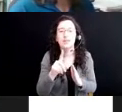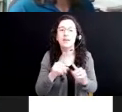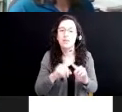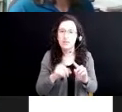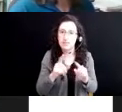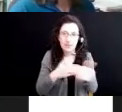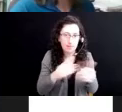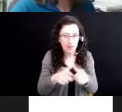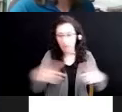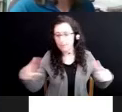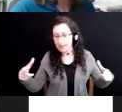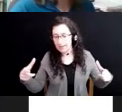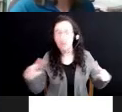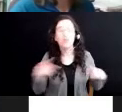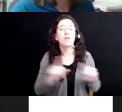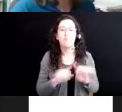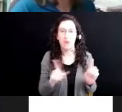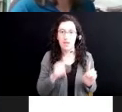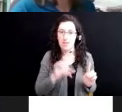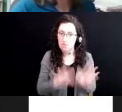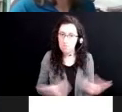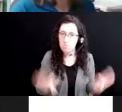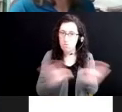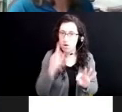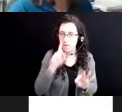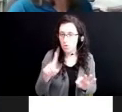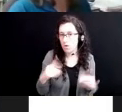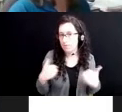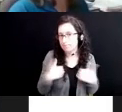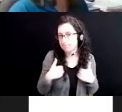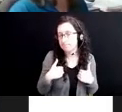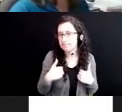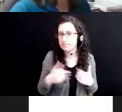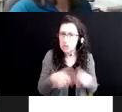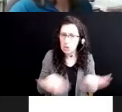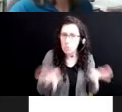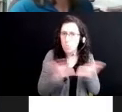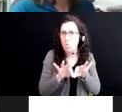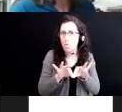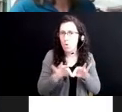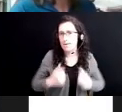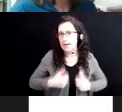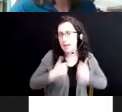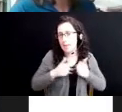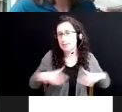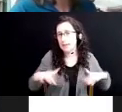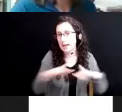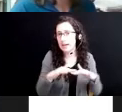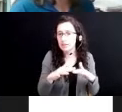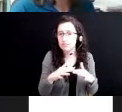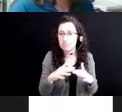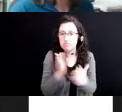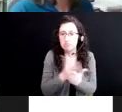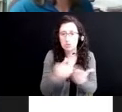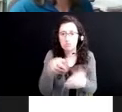landscape for wildlife. They're extremely important habitat elements that benefit many